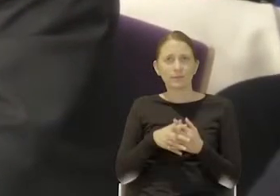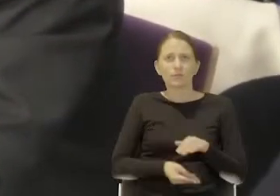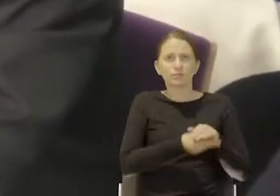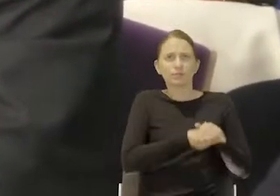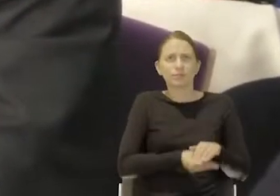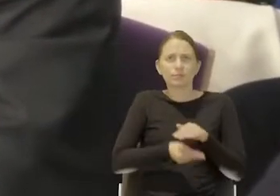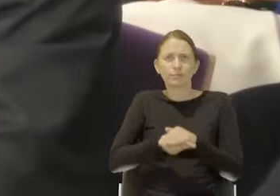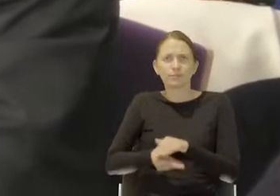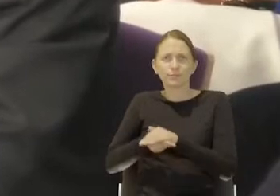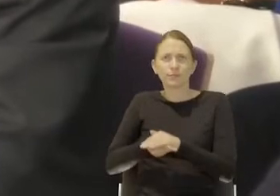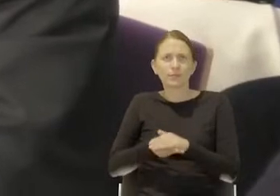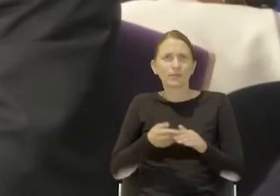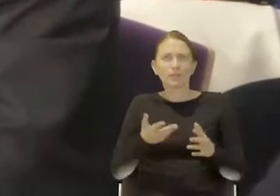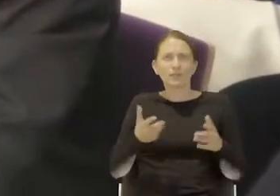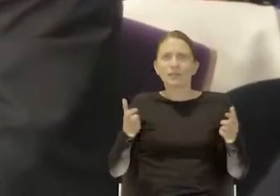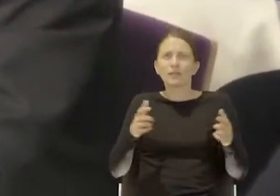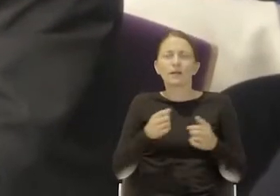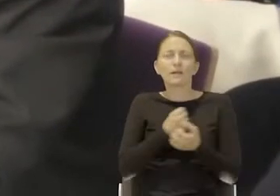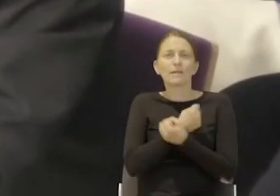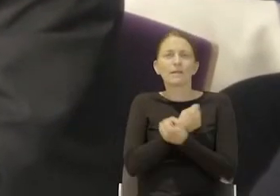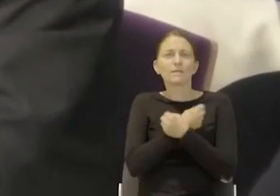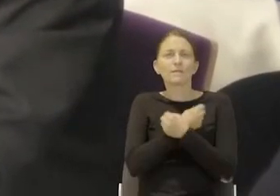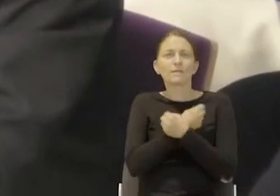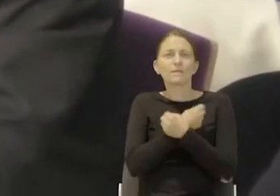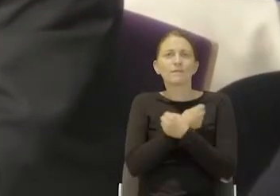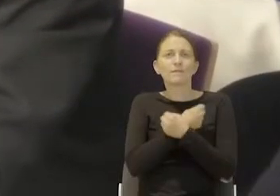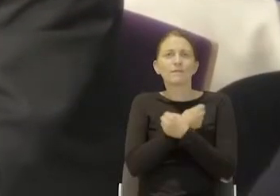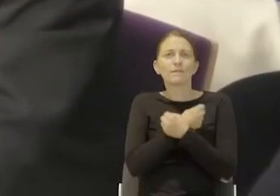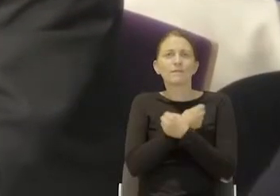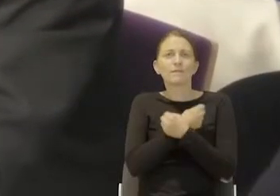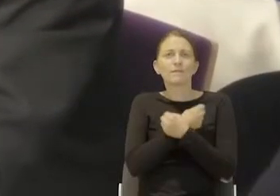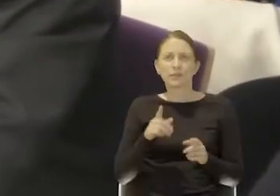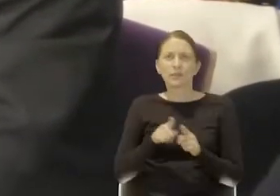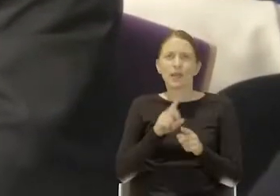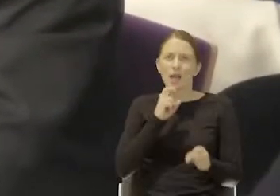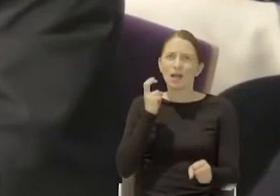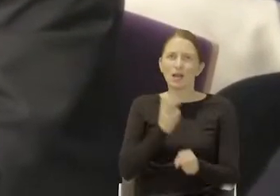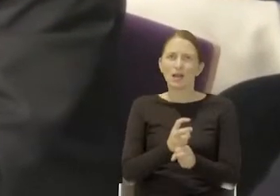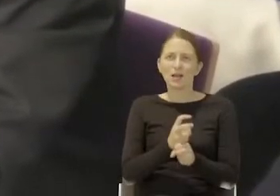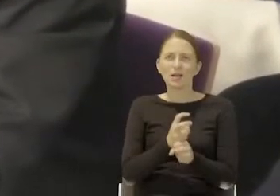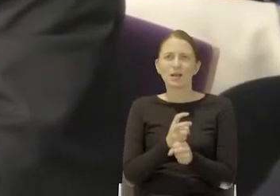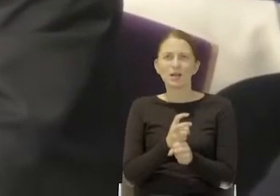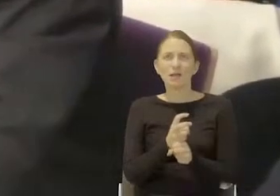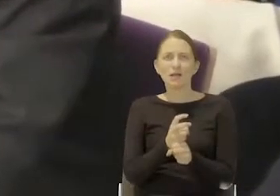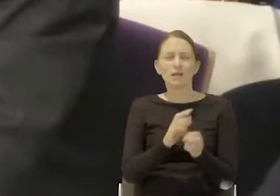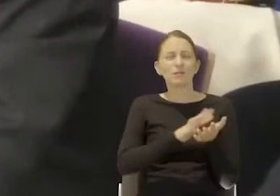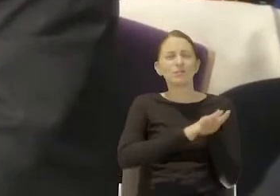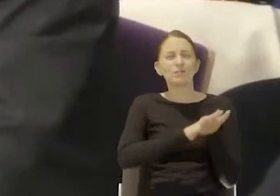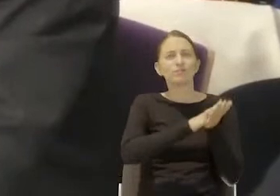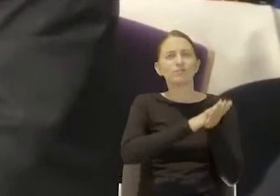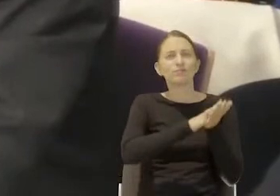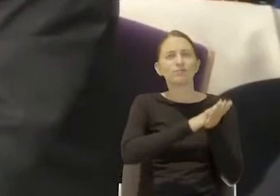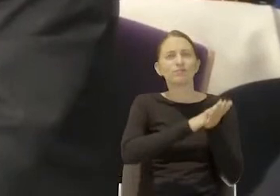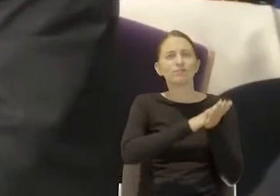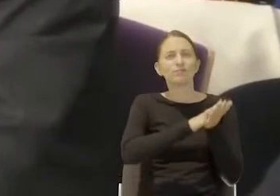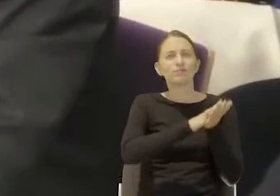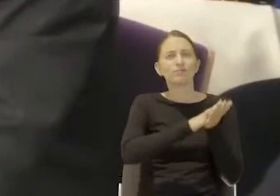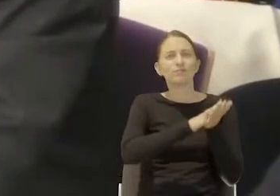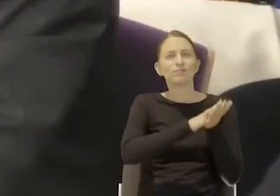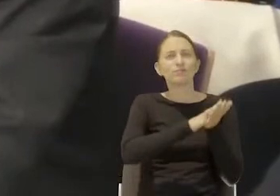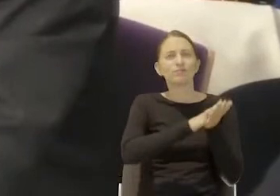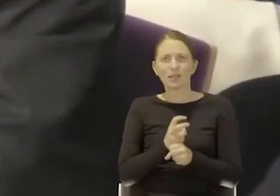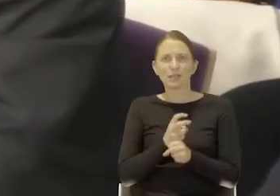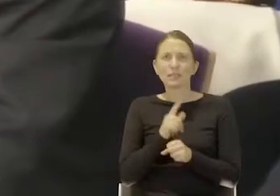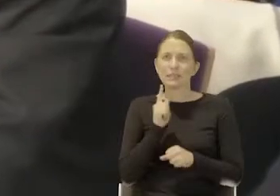urban planning, rehabilitation and reconstruction work and the return of hundreds of thousands IDPs to their